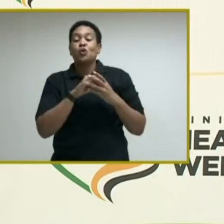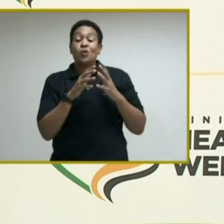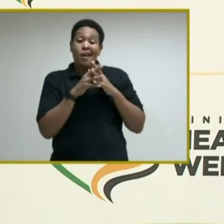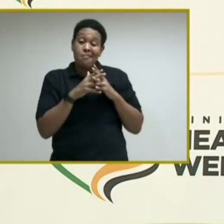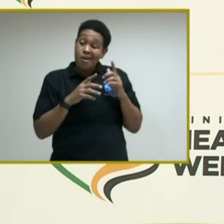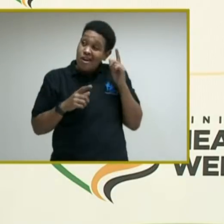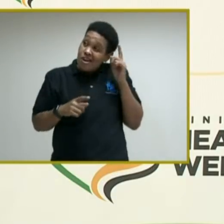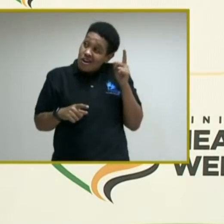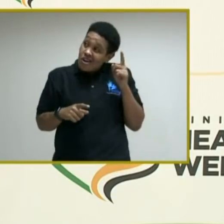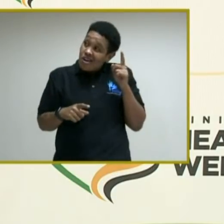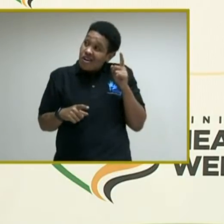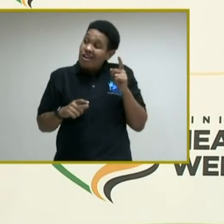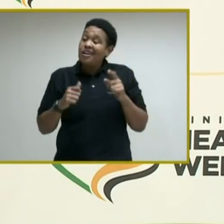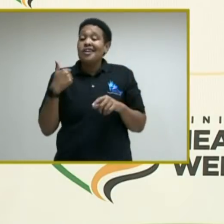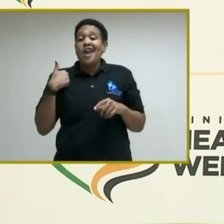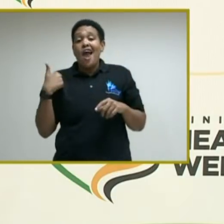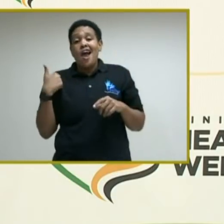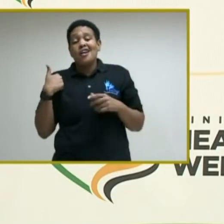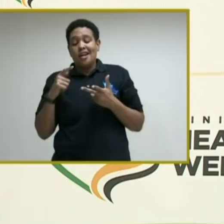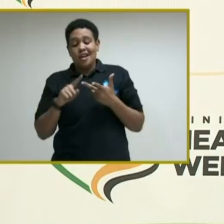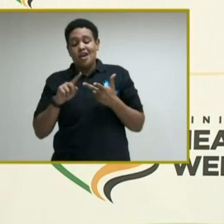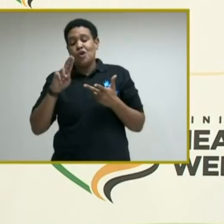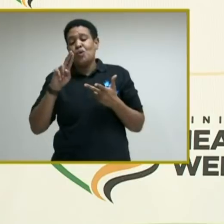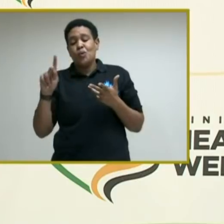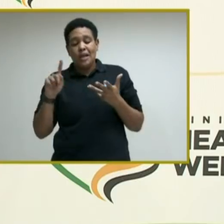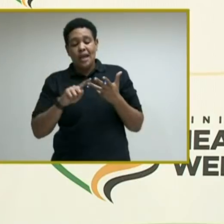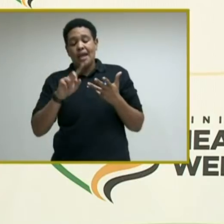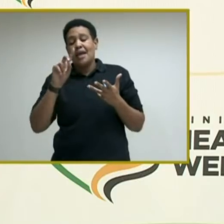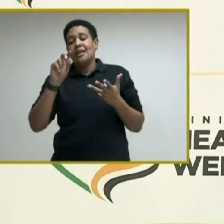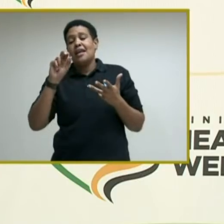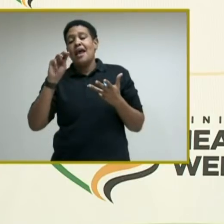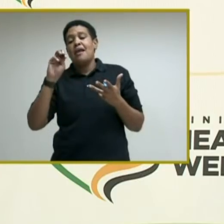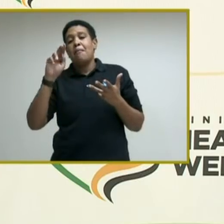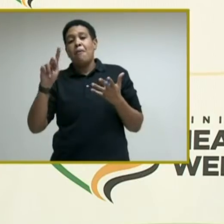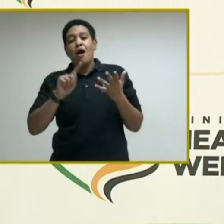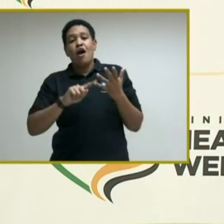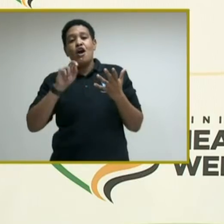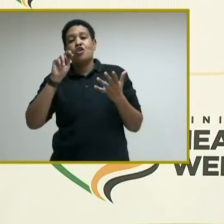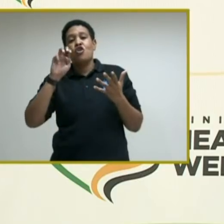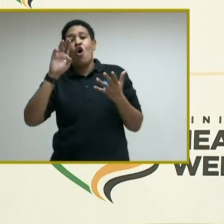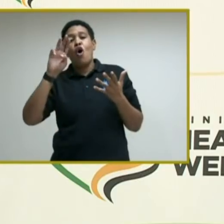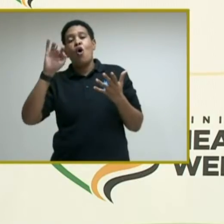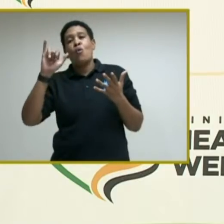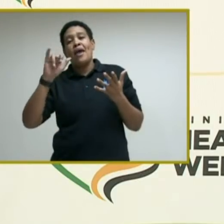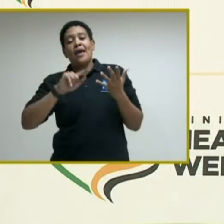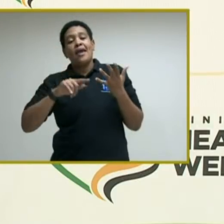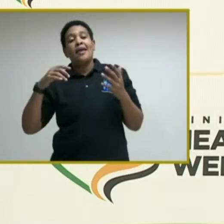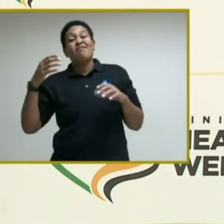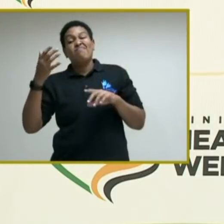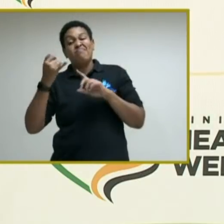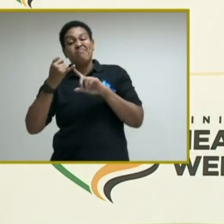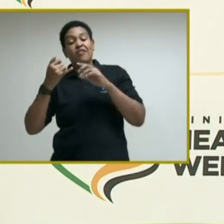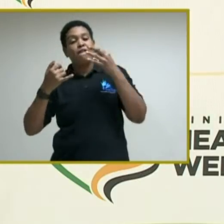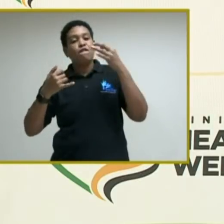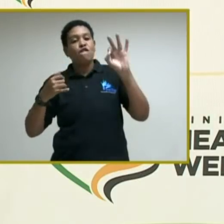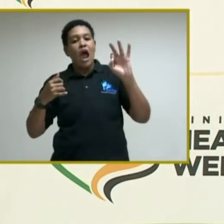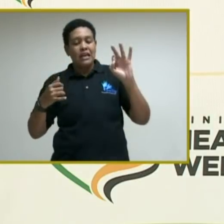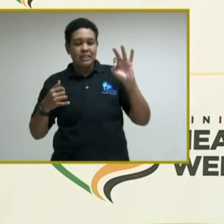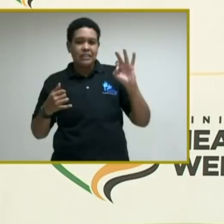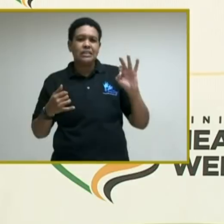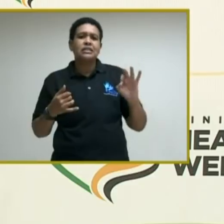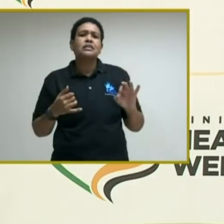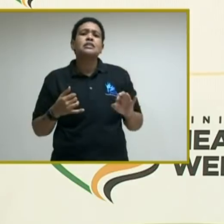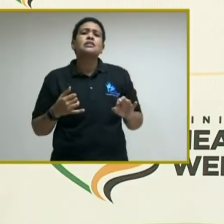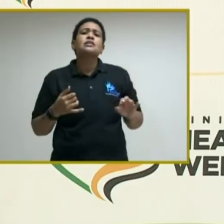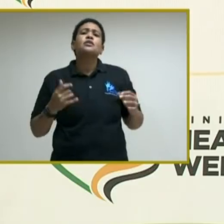US, Canada, the United Kingdom, Denmark, Norway, France, have opted to have